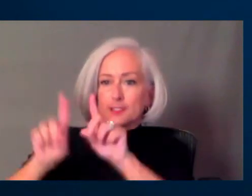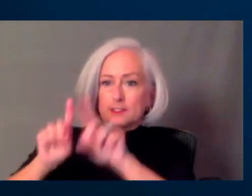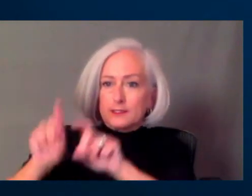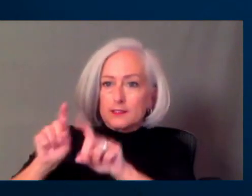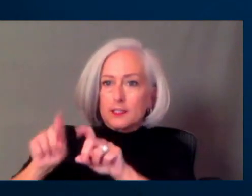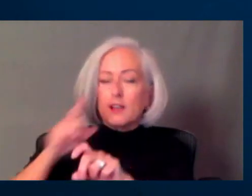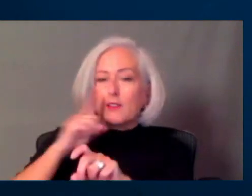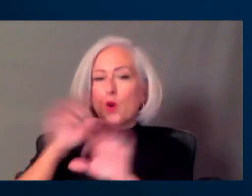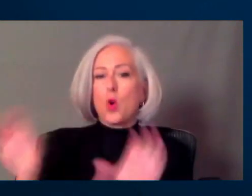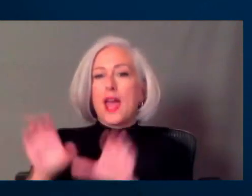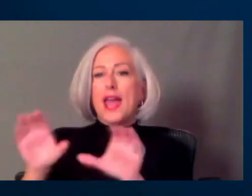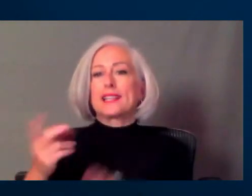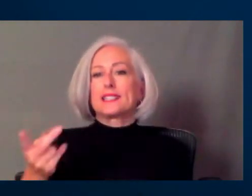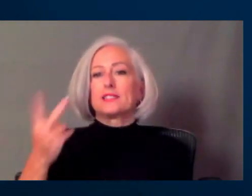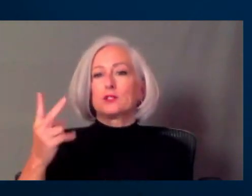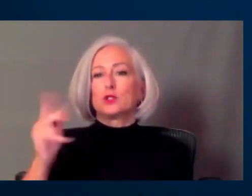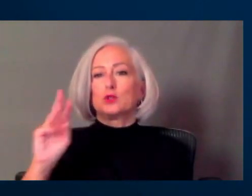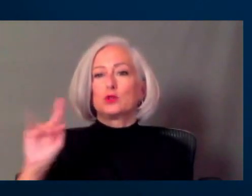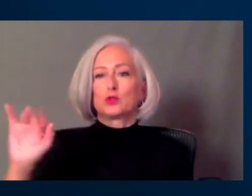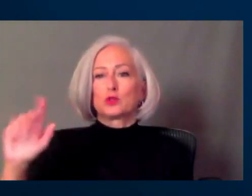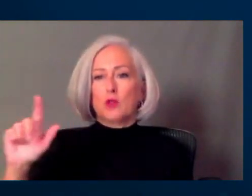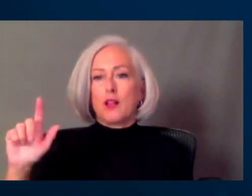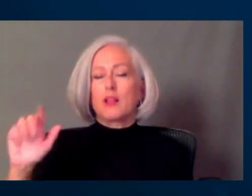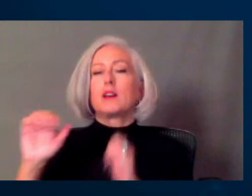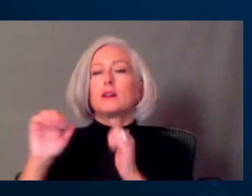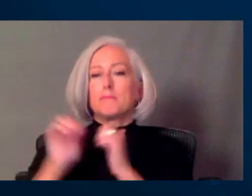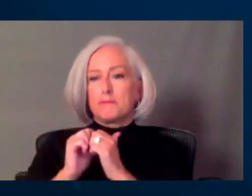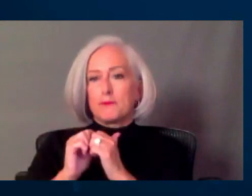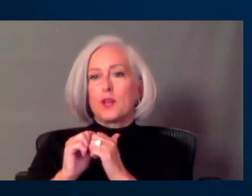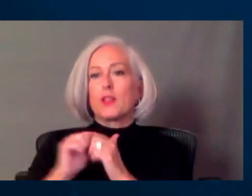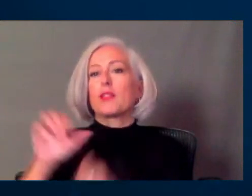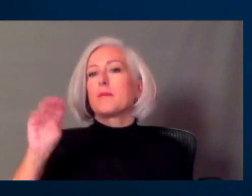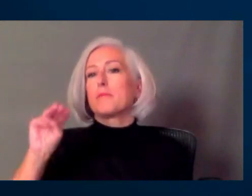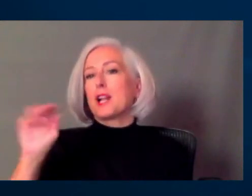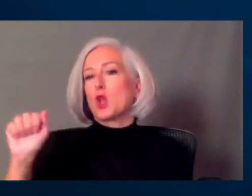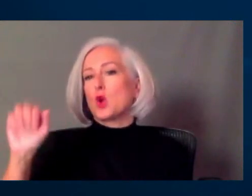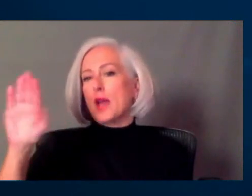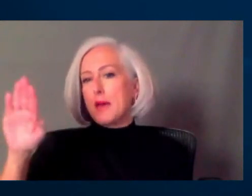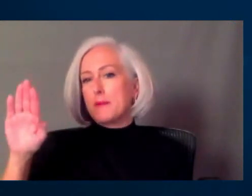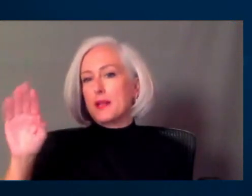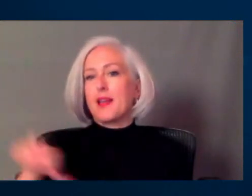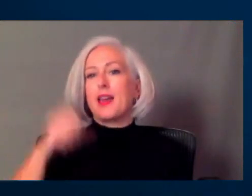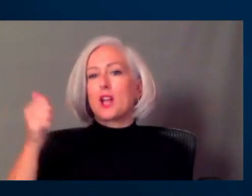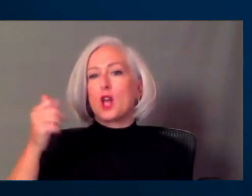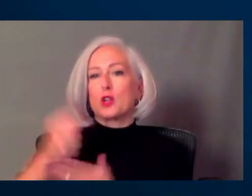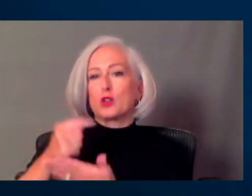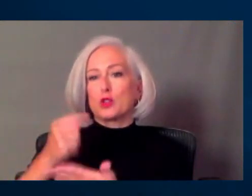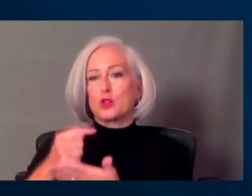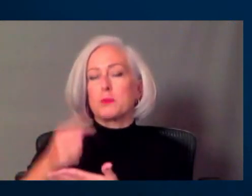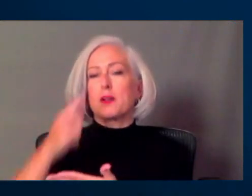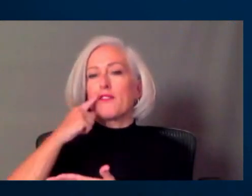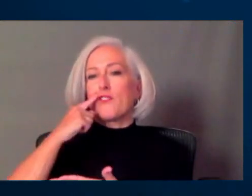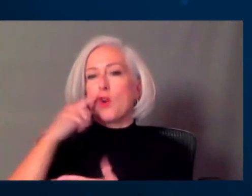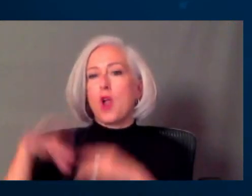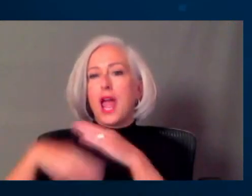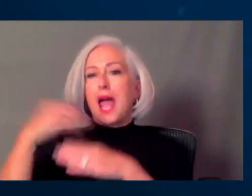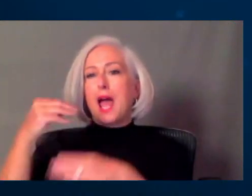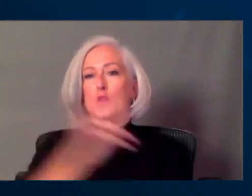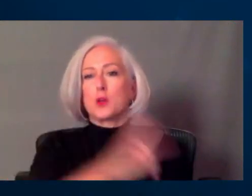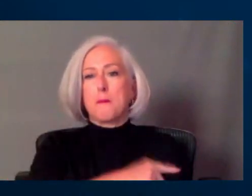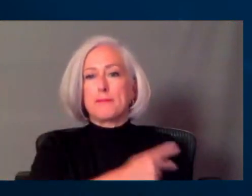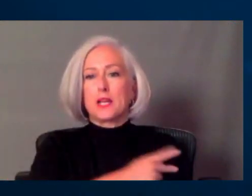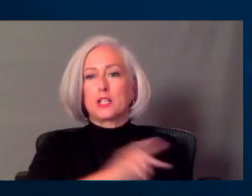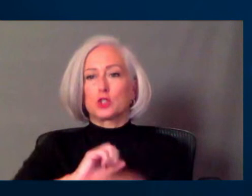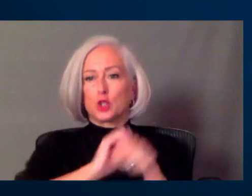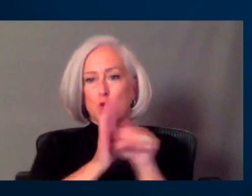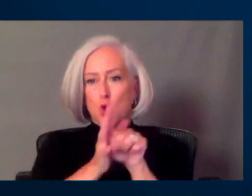launching here later this month. The other area that you can participate is in our cancer clinical